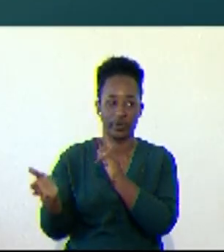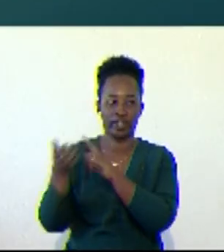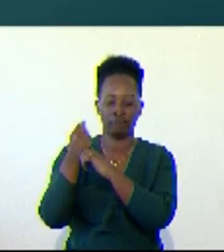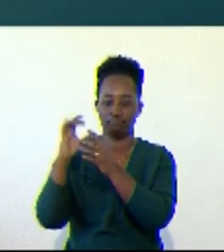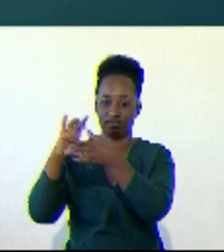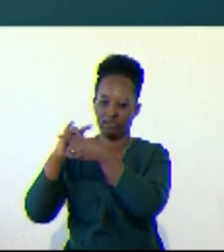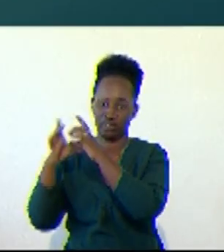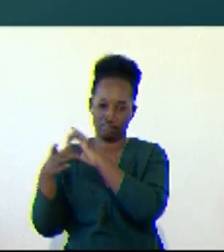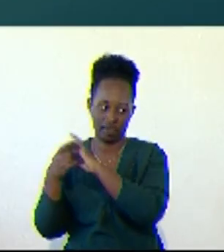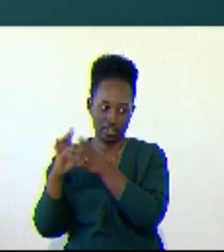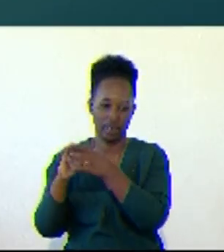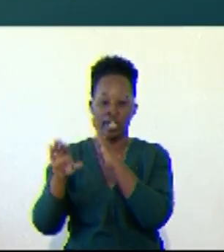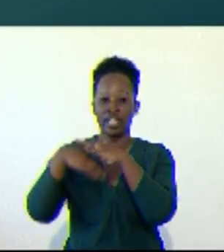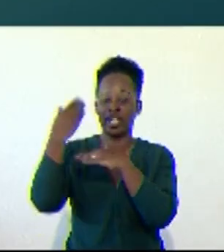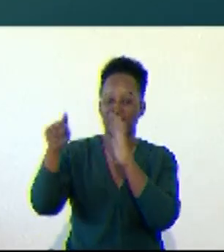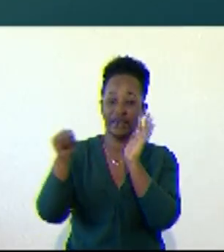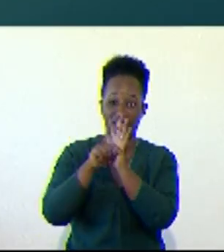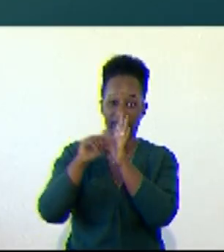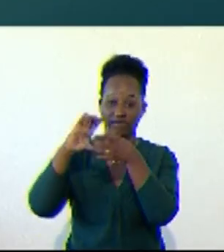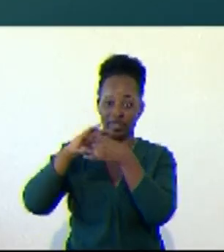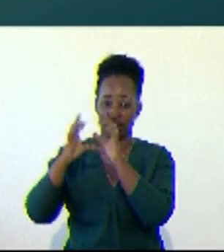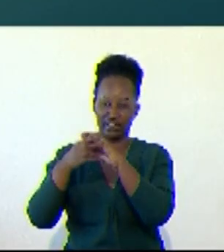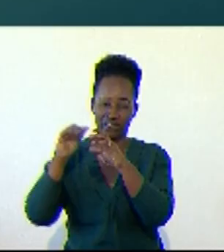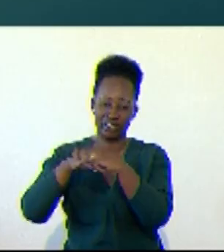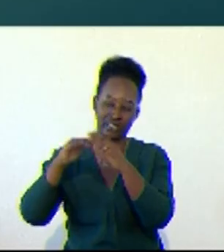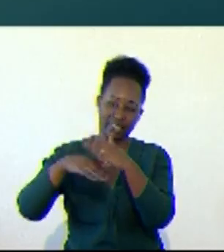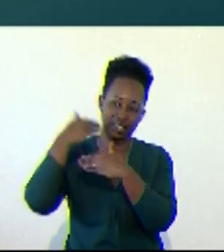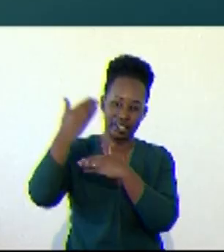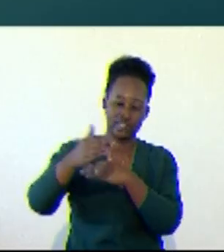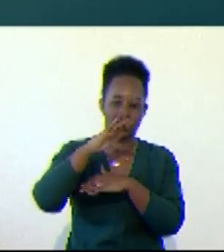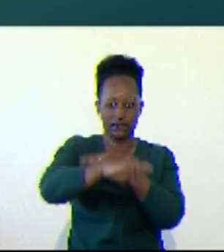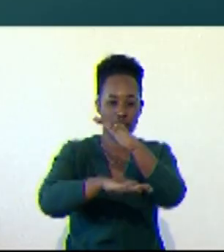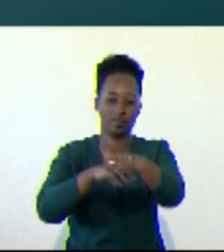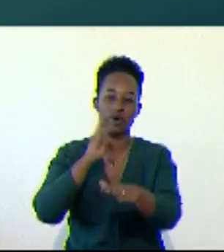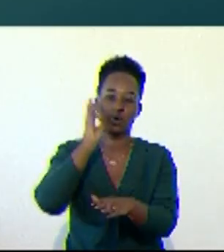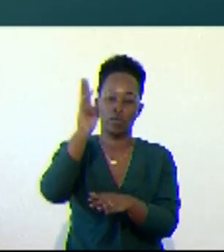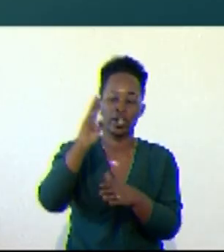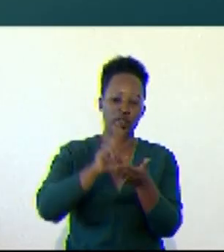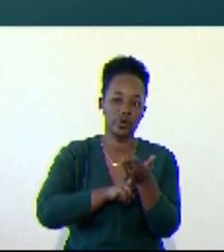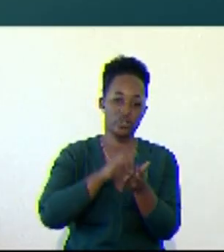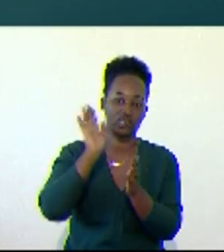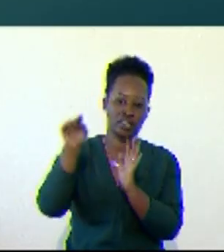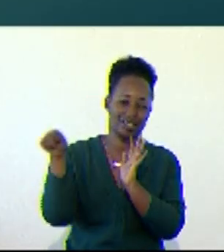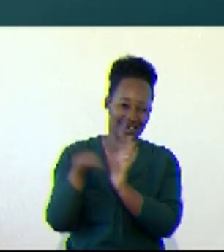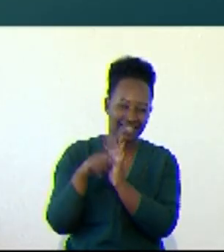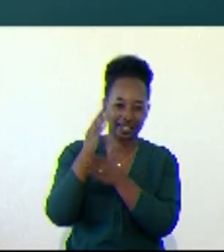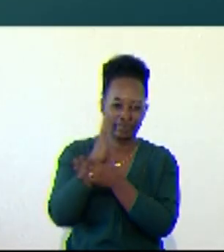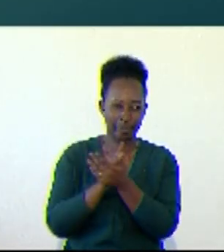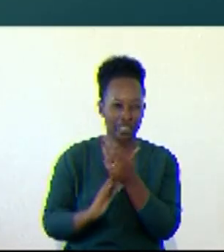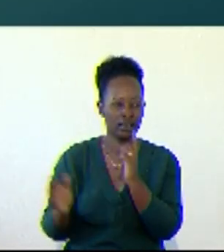intermediate. And then the negative intermediate in the next step will use its negative part to take